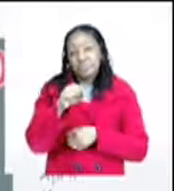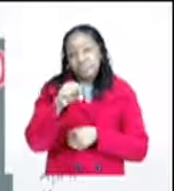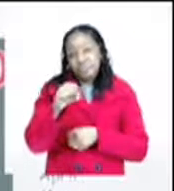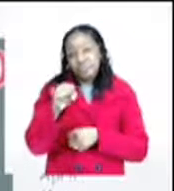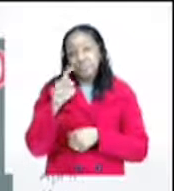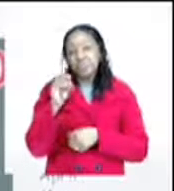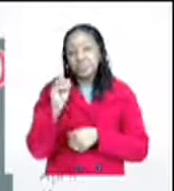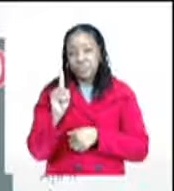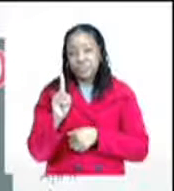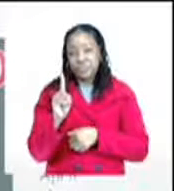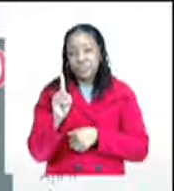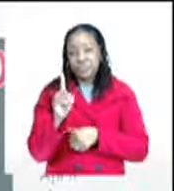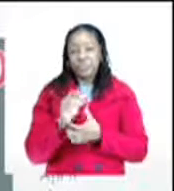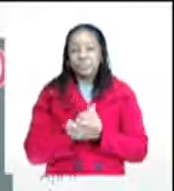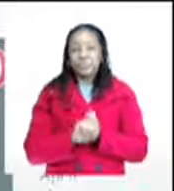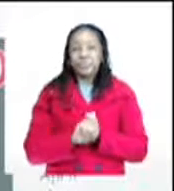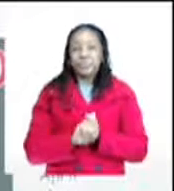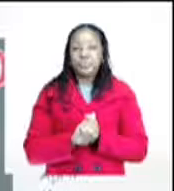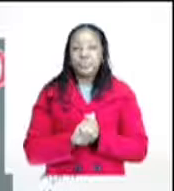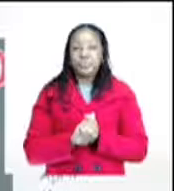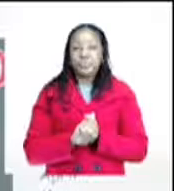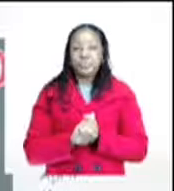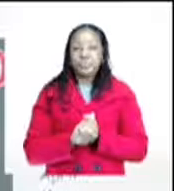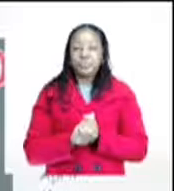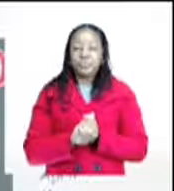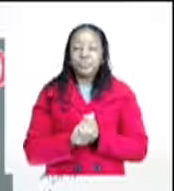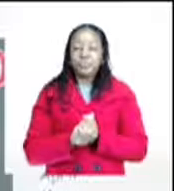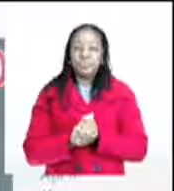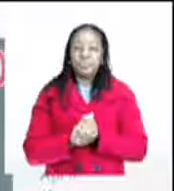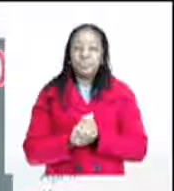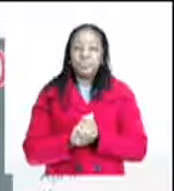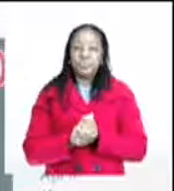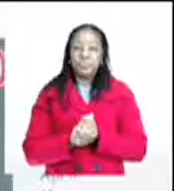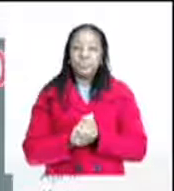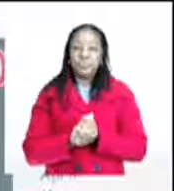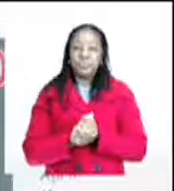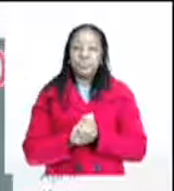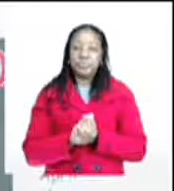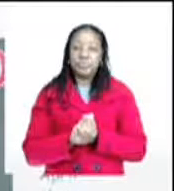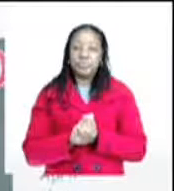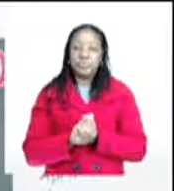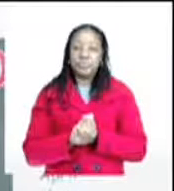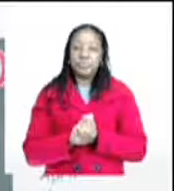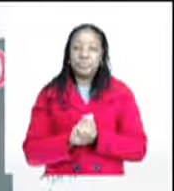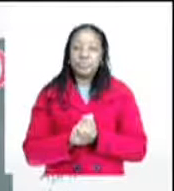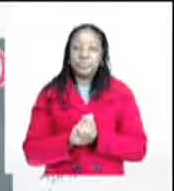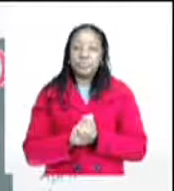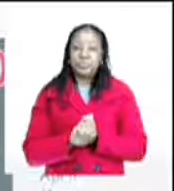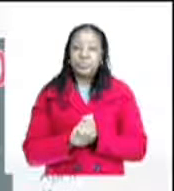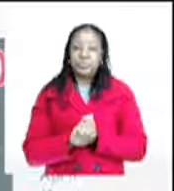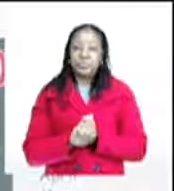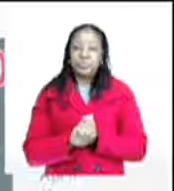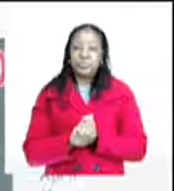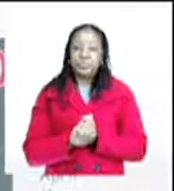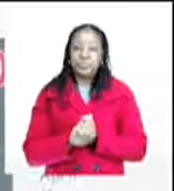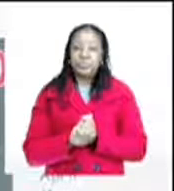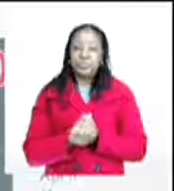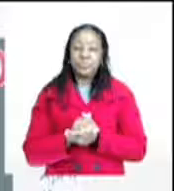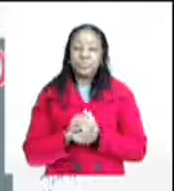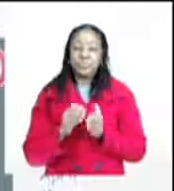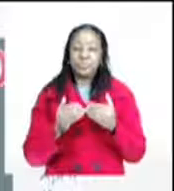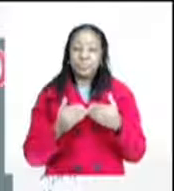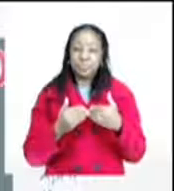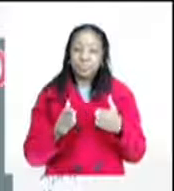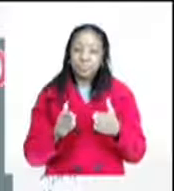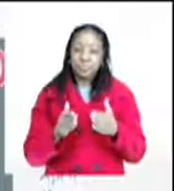to write letter D. Here is the dot where we are supposed to begin. So